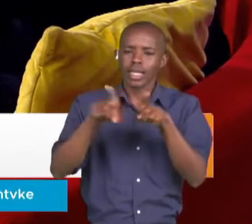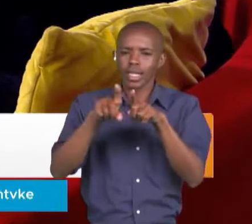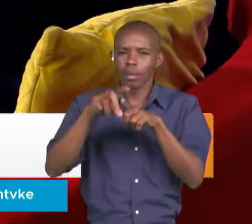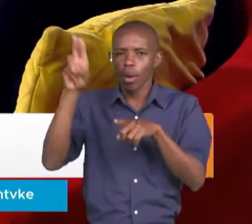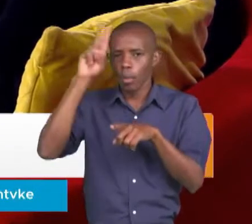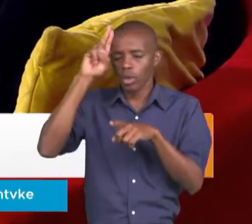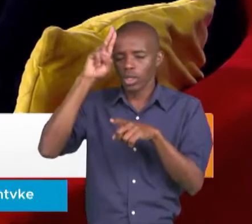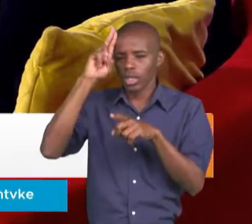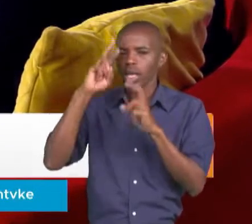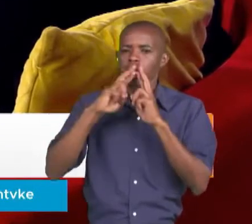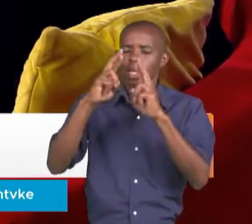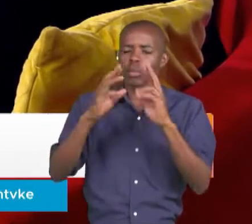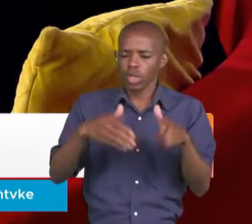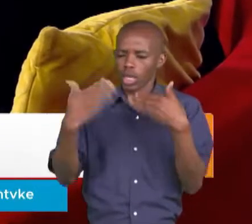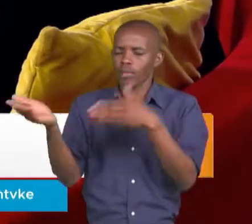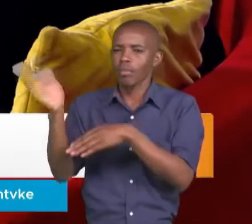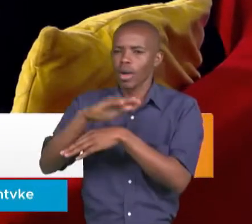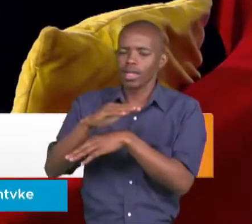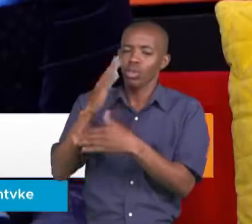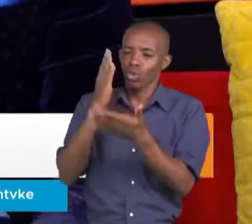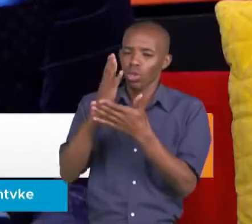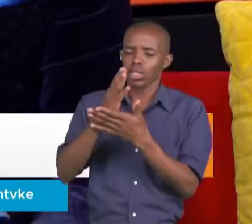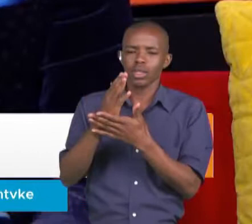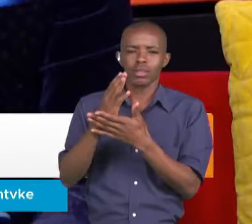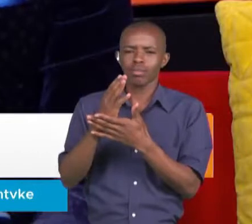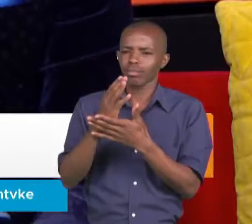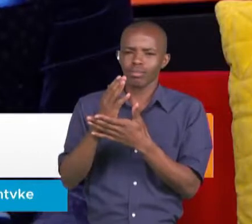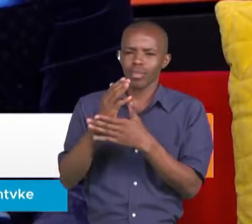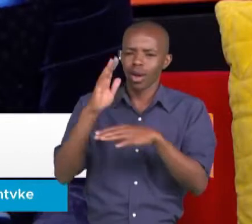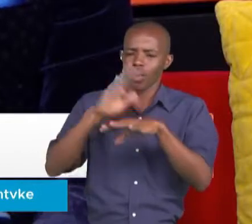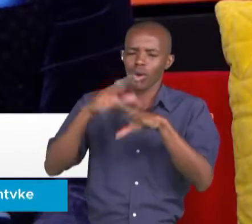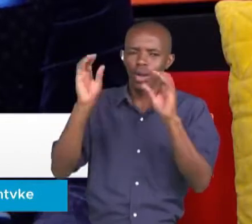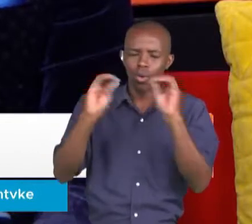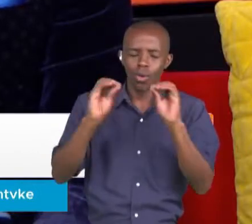ones bringing a report back to the police. Mm-hmm. This is so strange. You know,